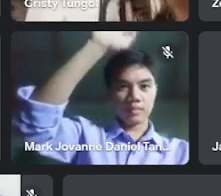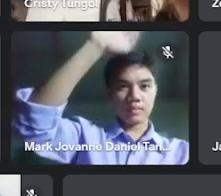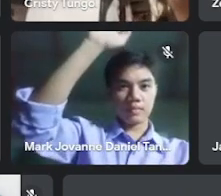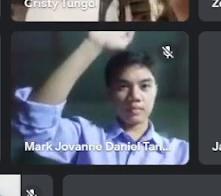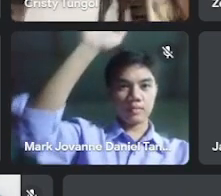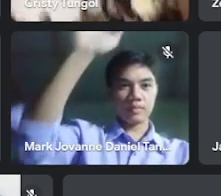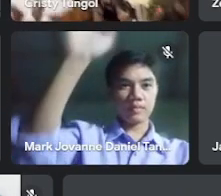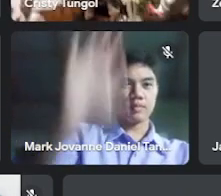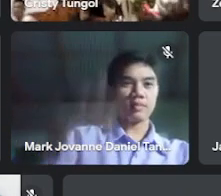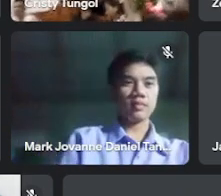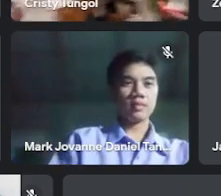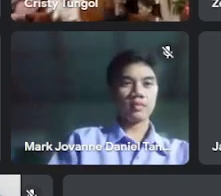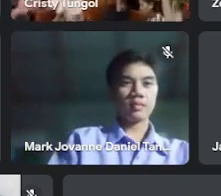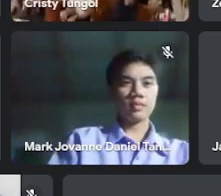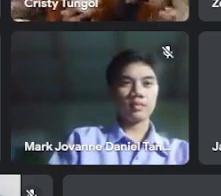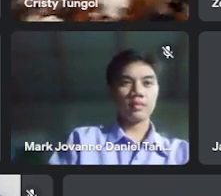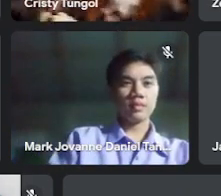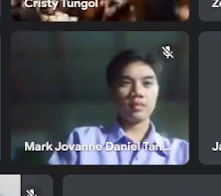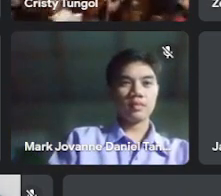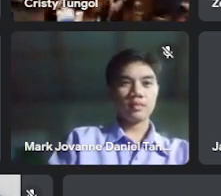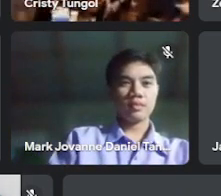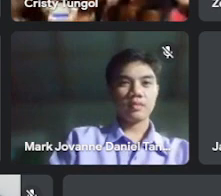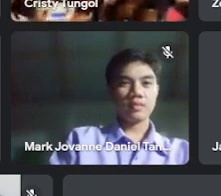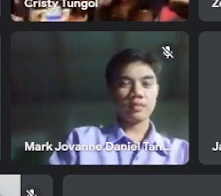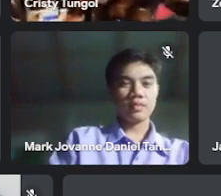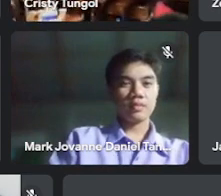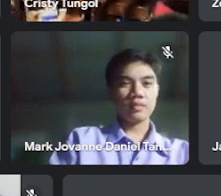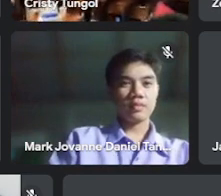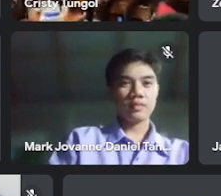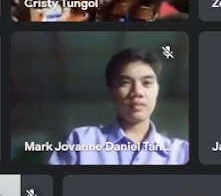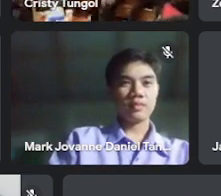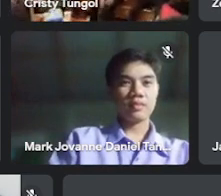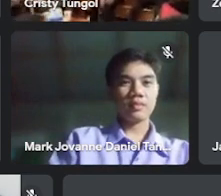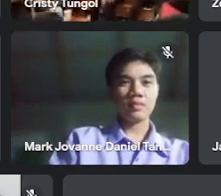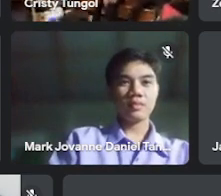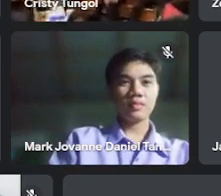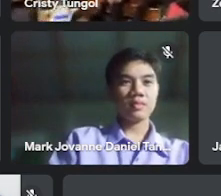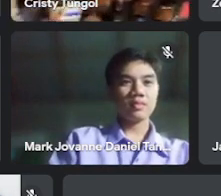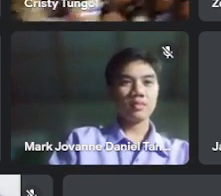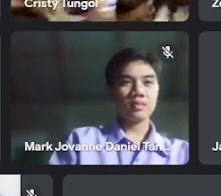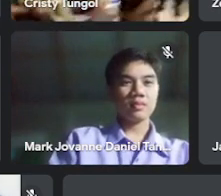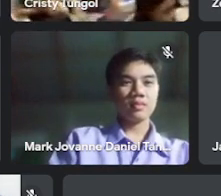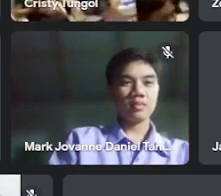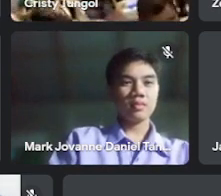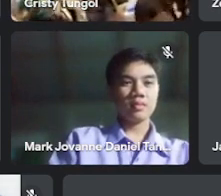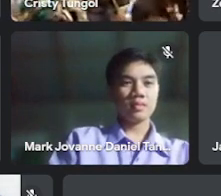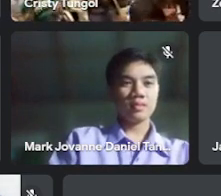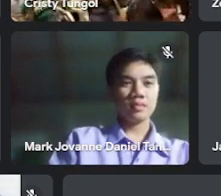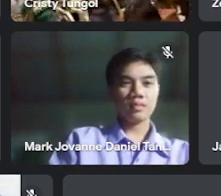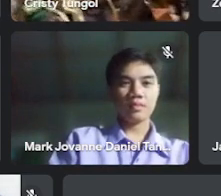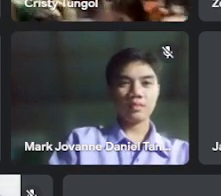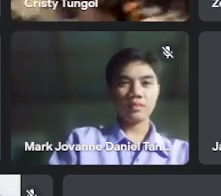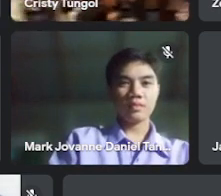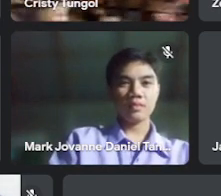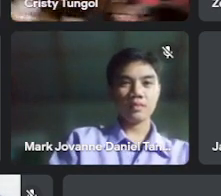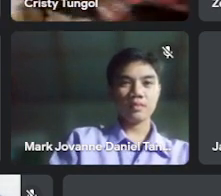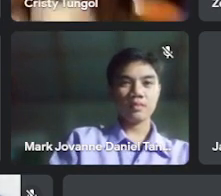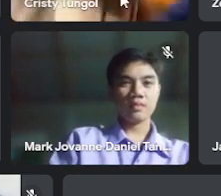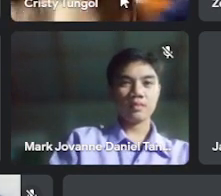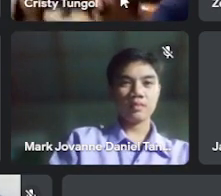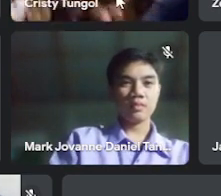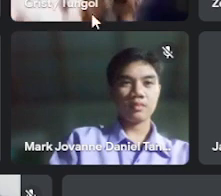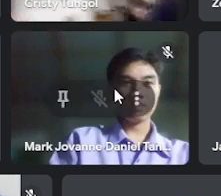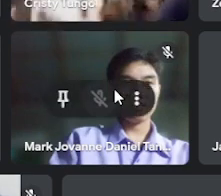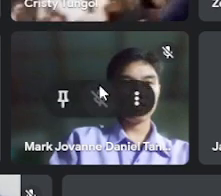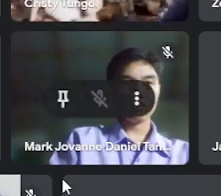Jenny. Ay, sorry. Mission churches. Amen. Sa mga mission churches. Sa mga mission churches natin. Nandiyan